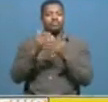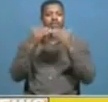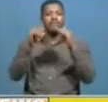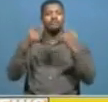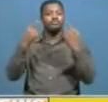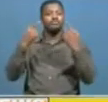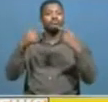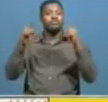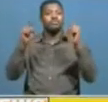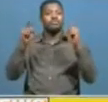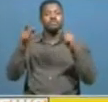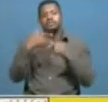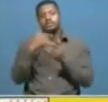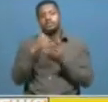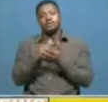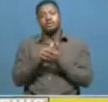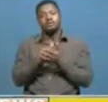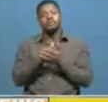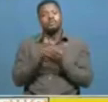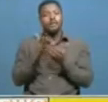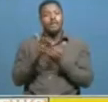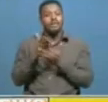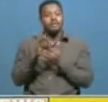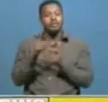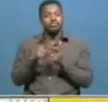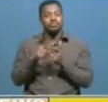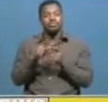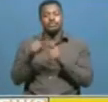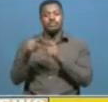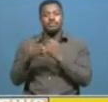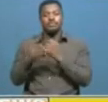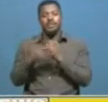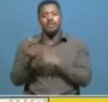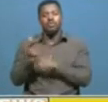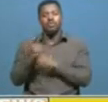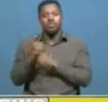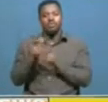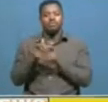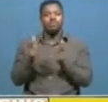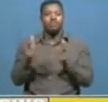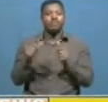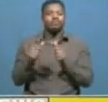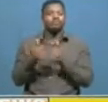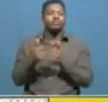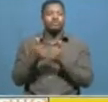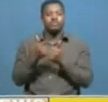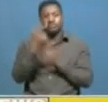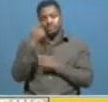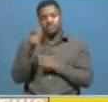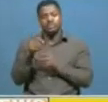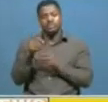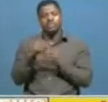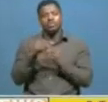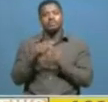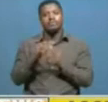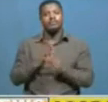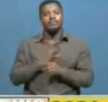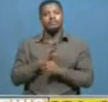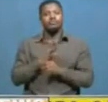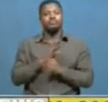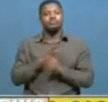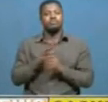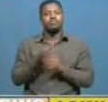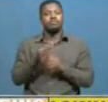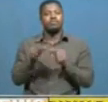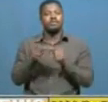success, she says access to substantial bank loans remains a big challenge because she's in the informal sector. From